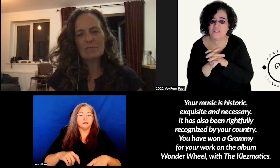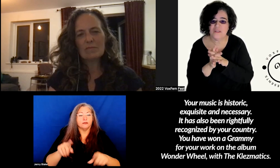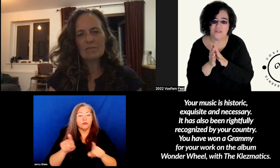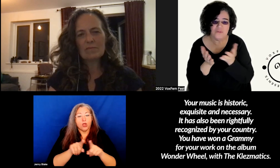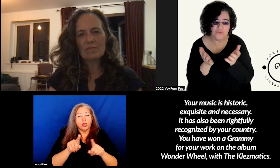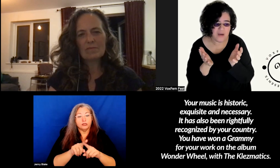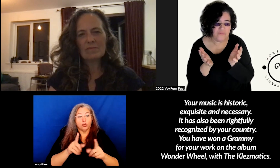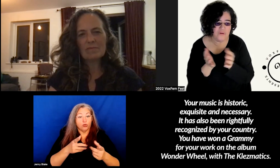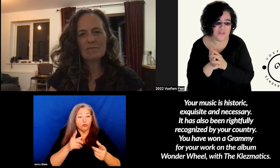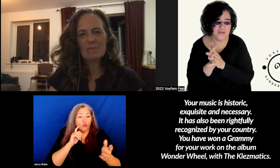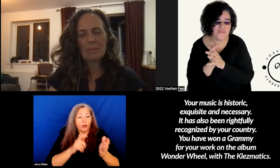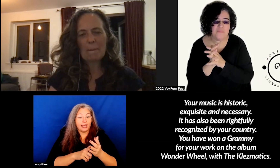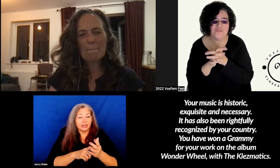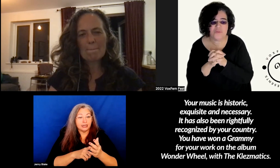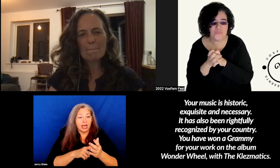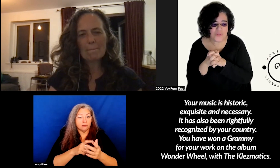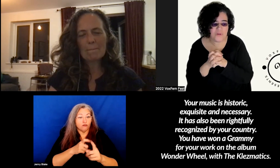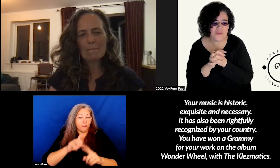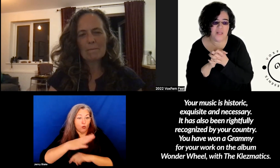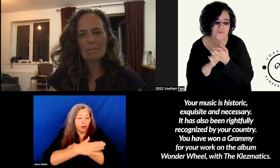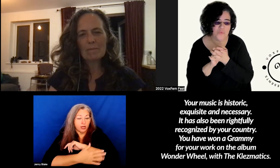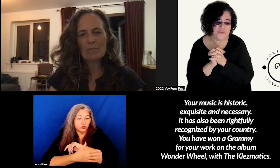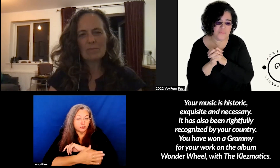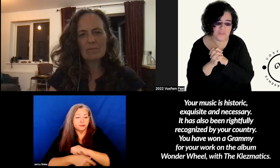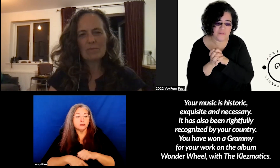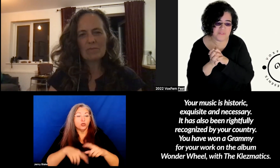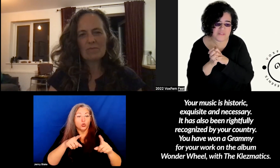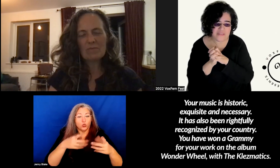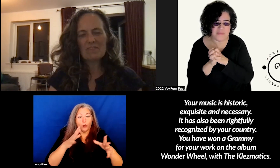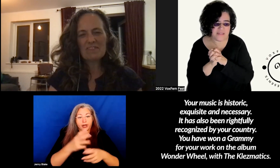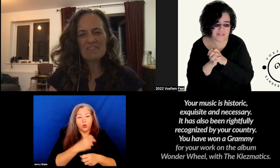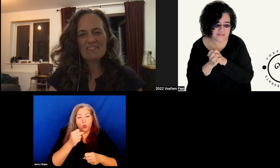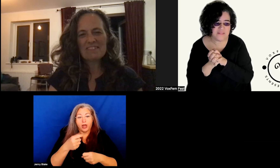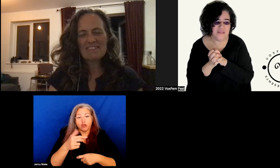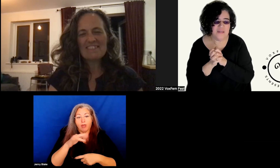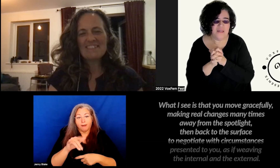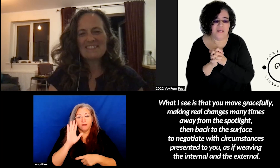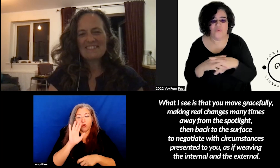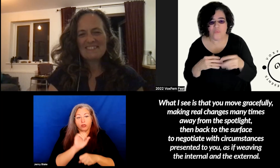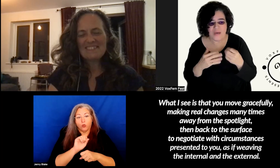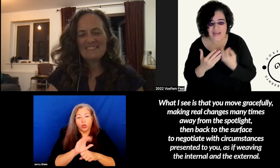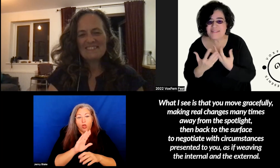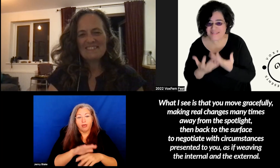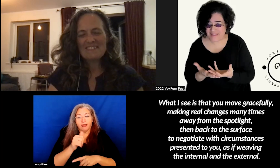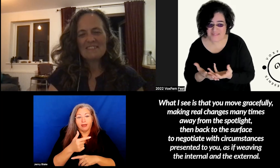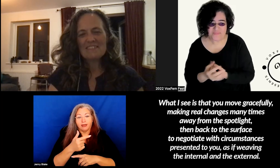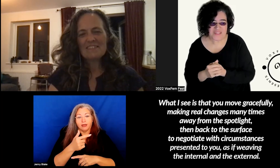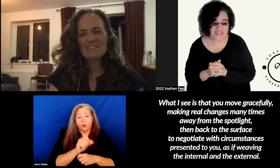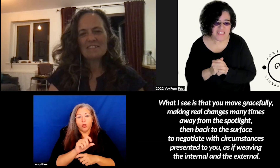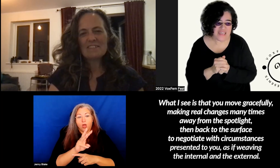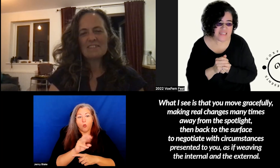country. You have won a Grammy for your work on the album Wonder Wheel with the Klismatics. What I